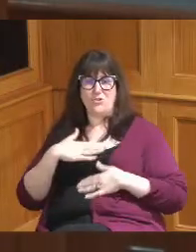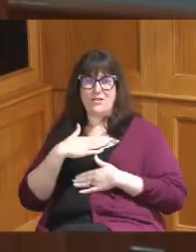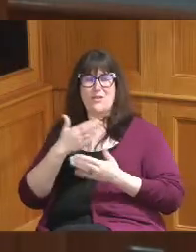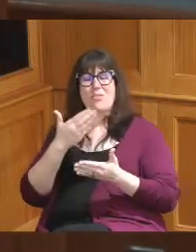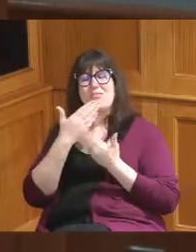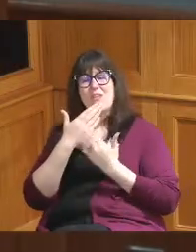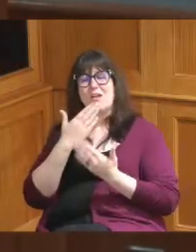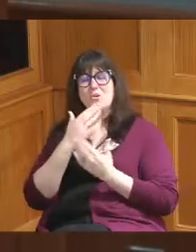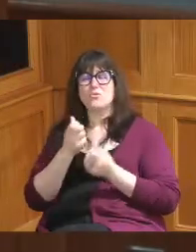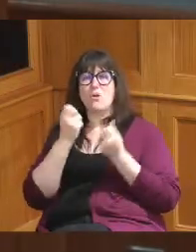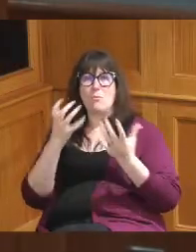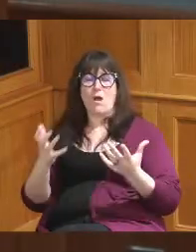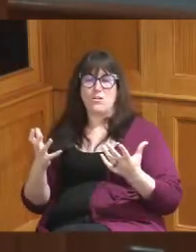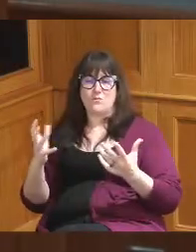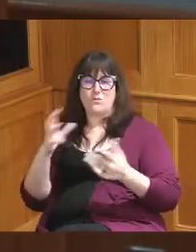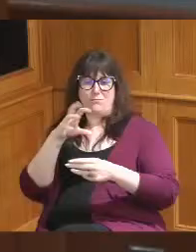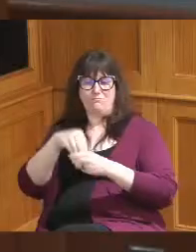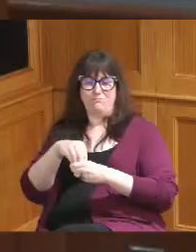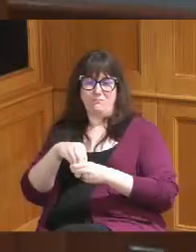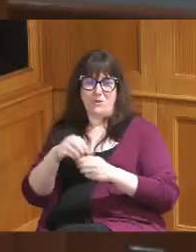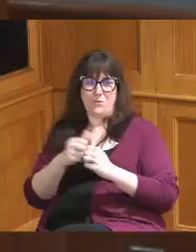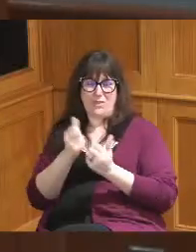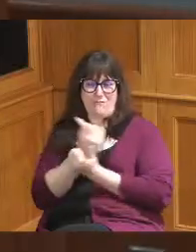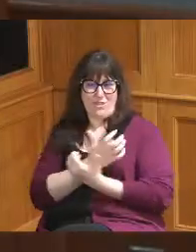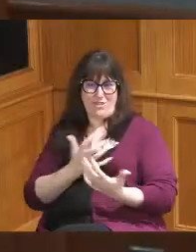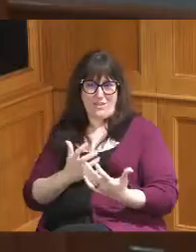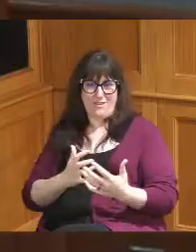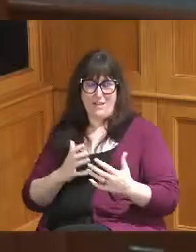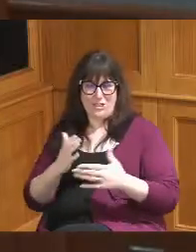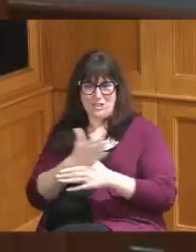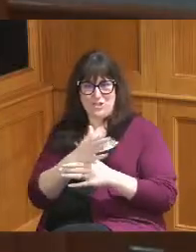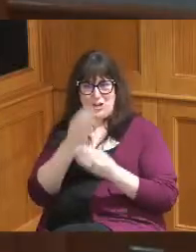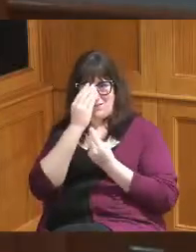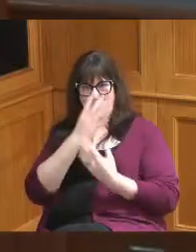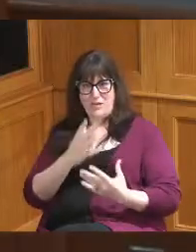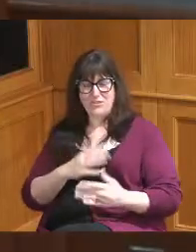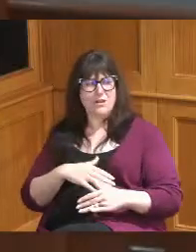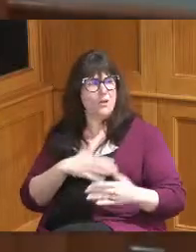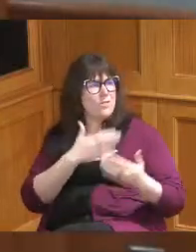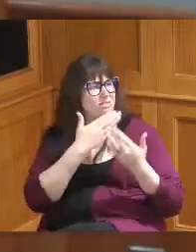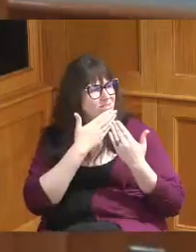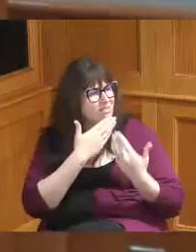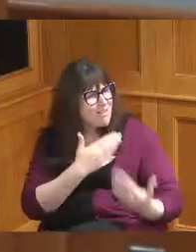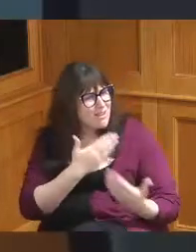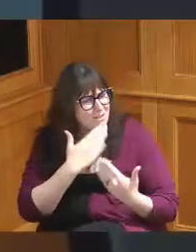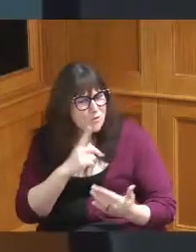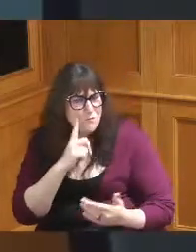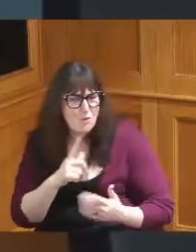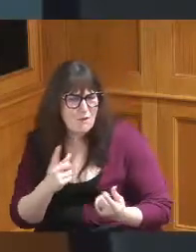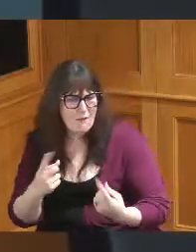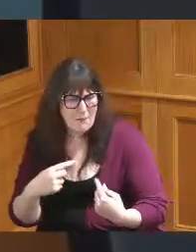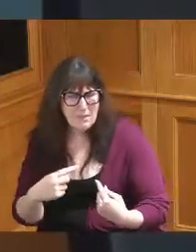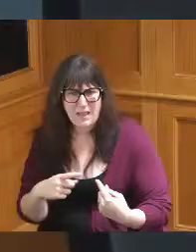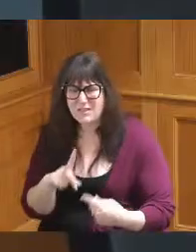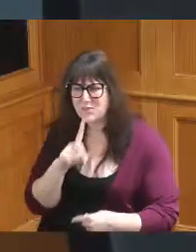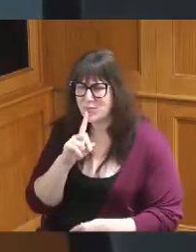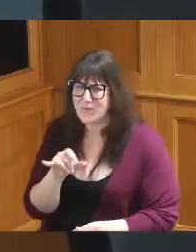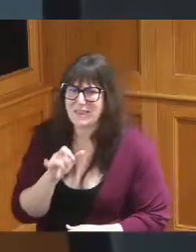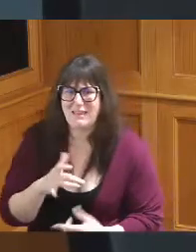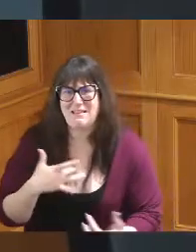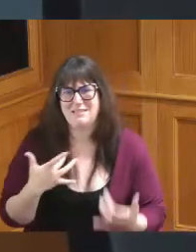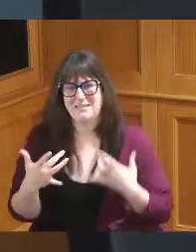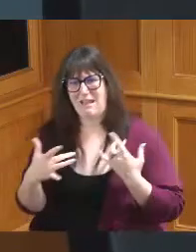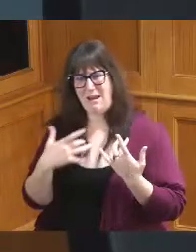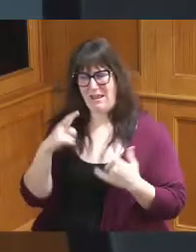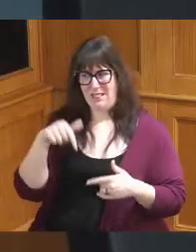allowing us to be a part of this and share some information. Thank you all for being here. It's a really exciting program,